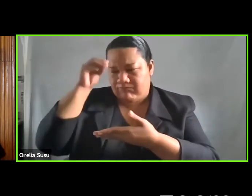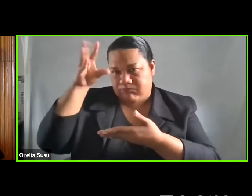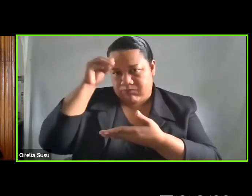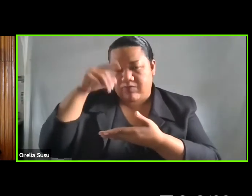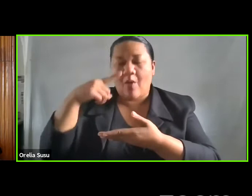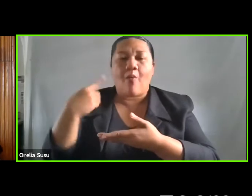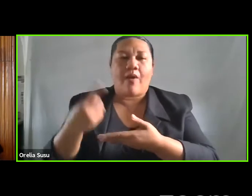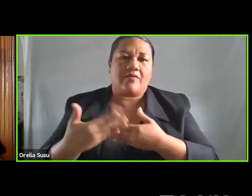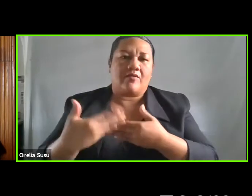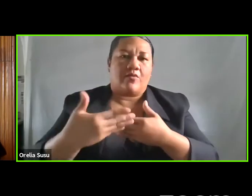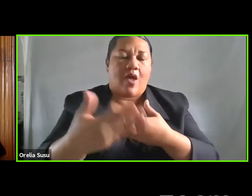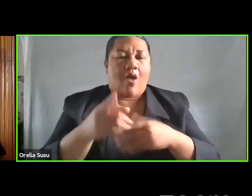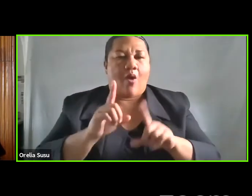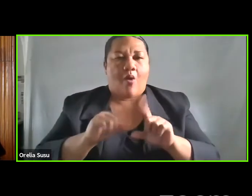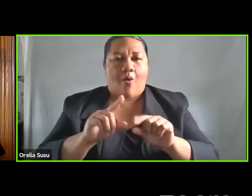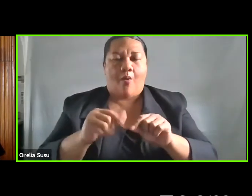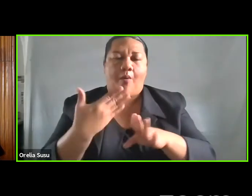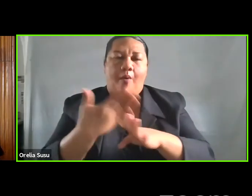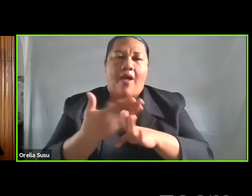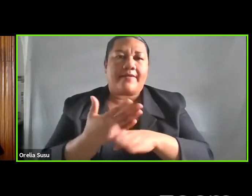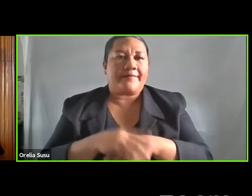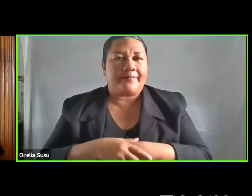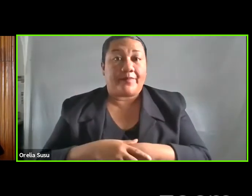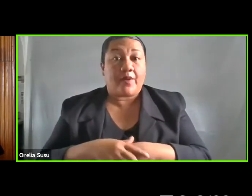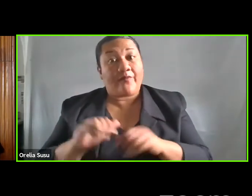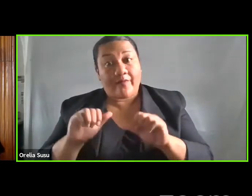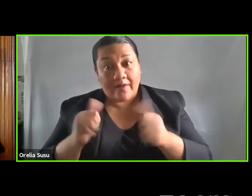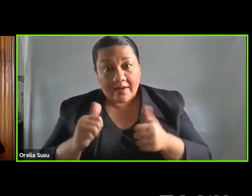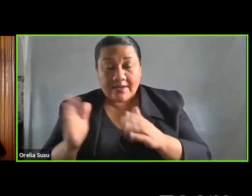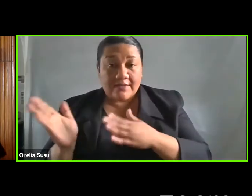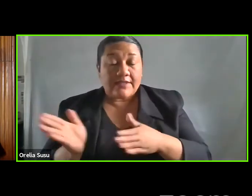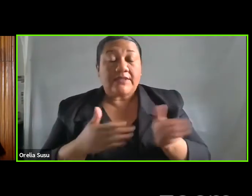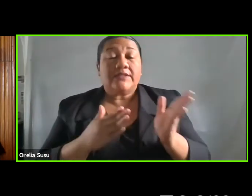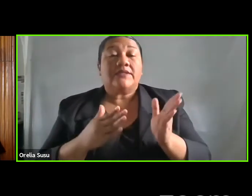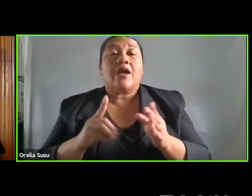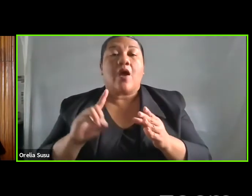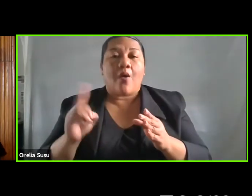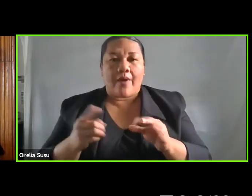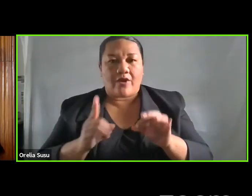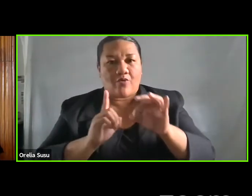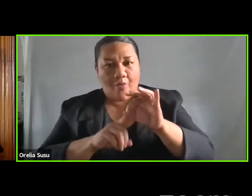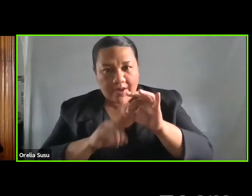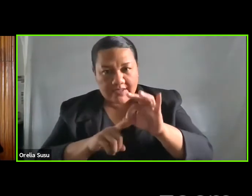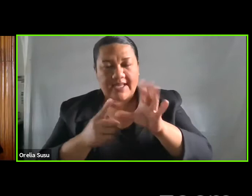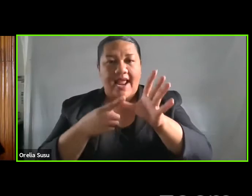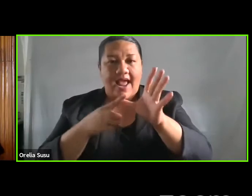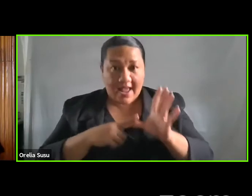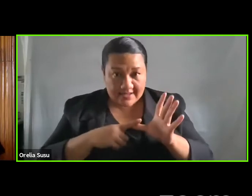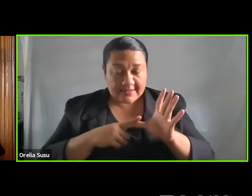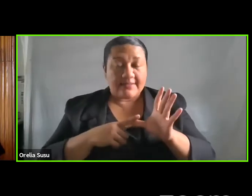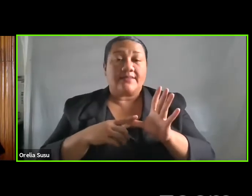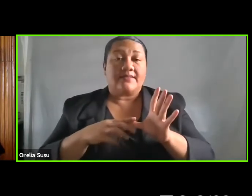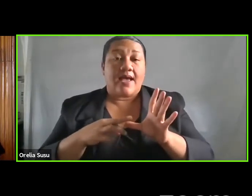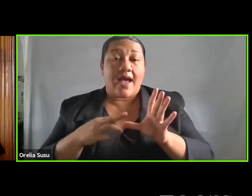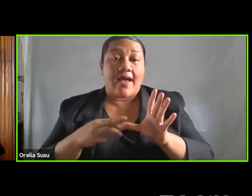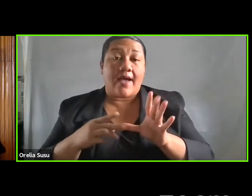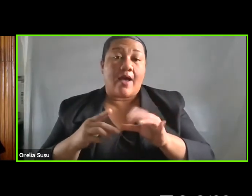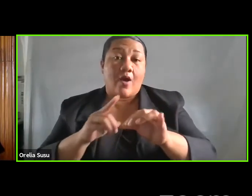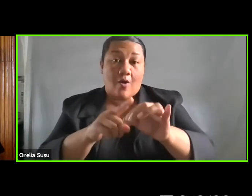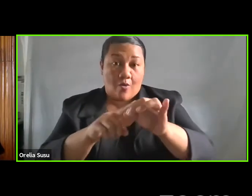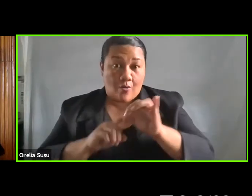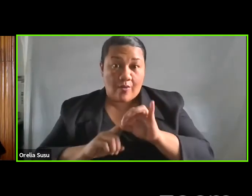straight after that, we're going to open a little room for questions and answers or respond to some of the questions that will be popping up in the chat